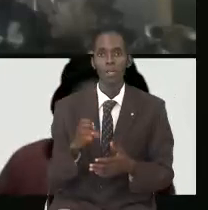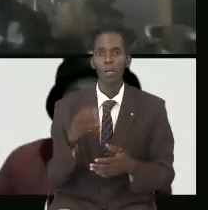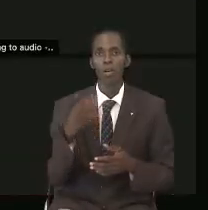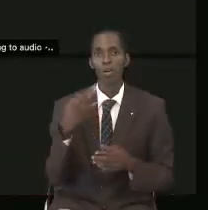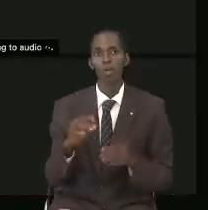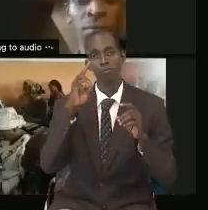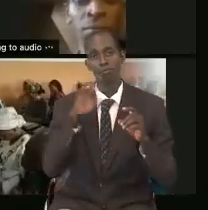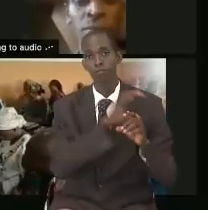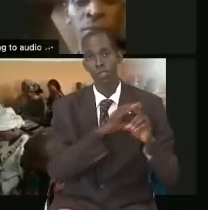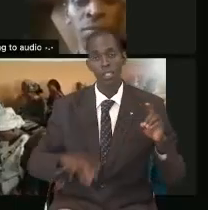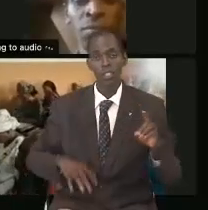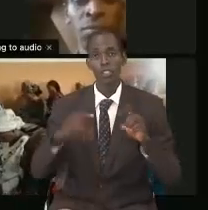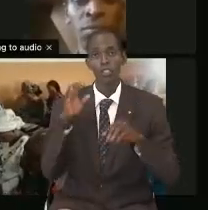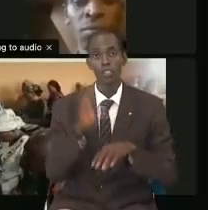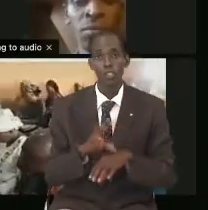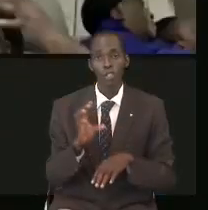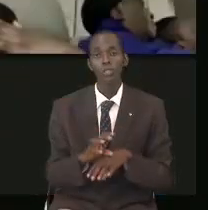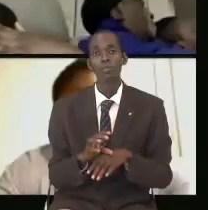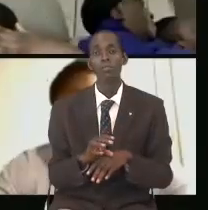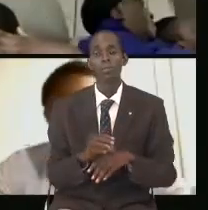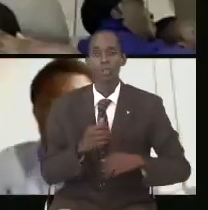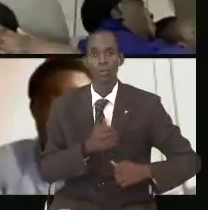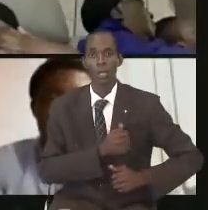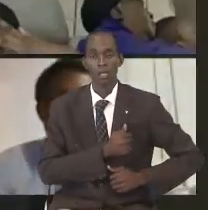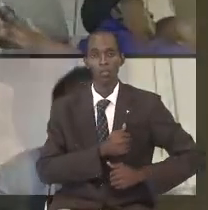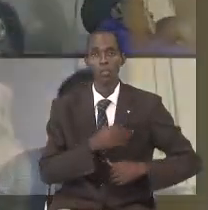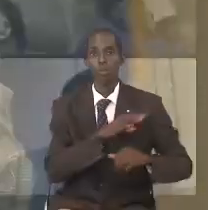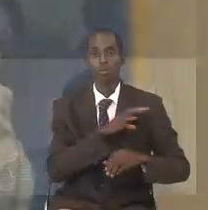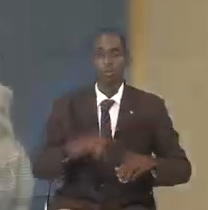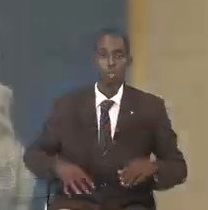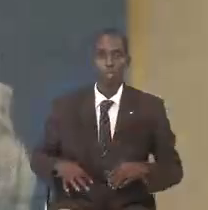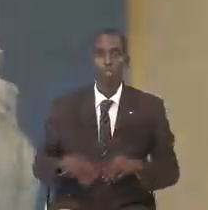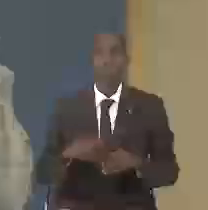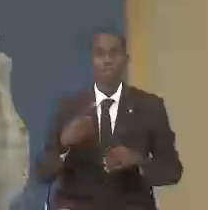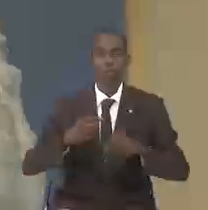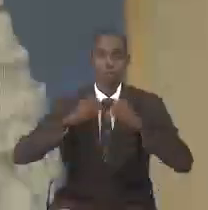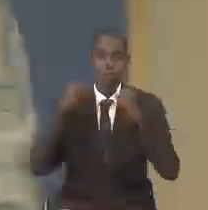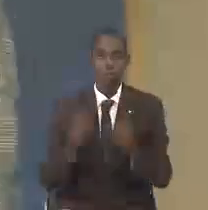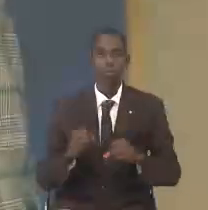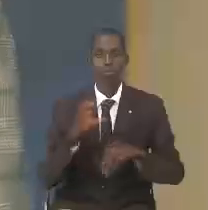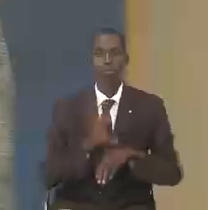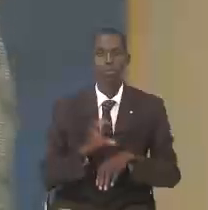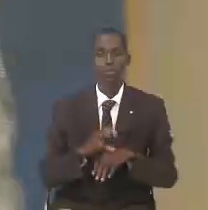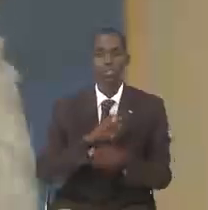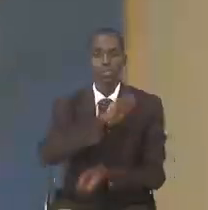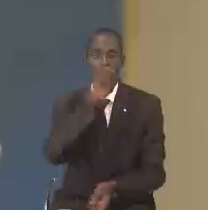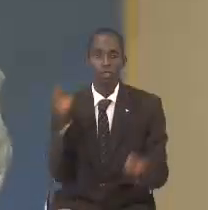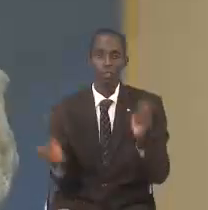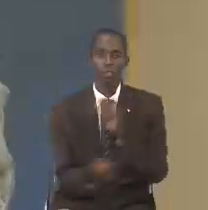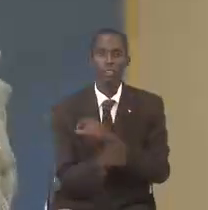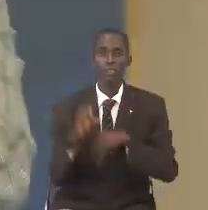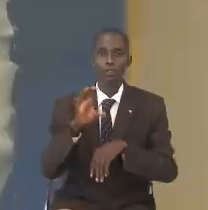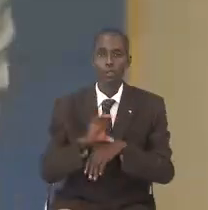the church, militant church, triumphant church, transformed church,